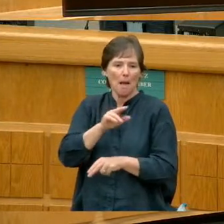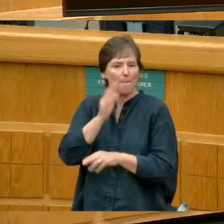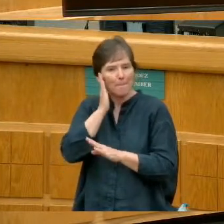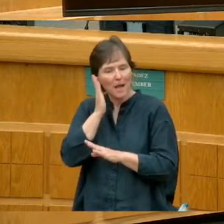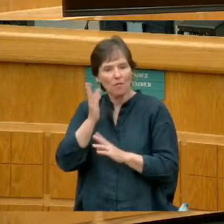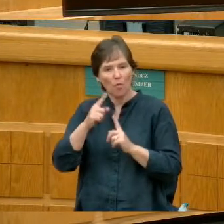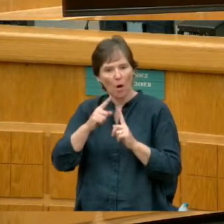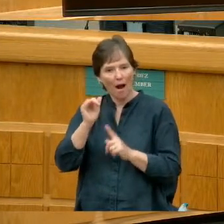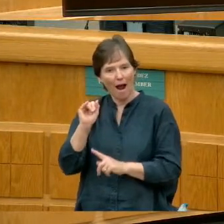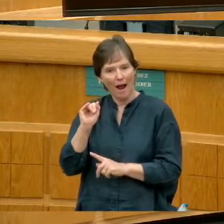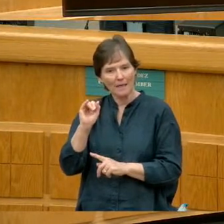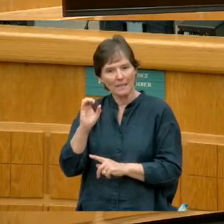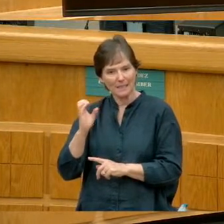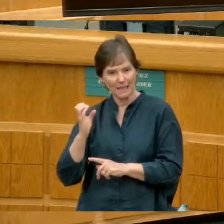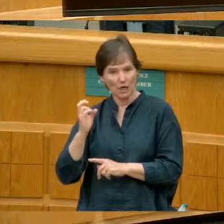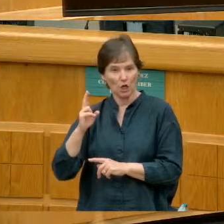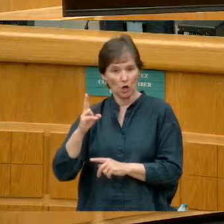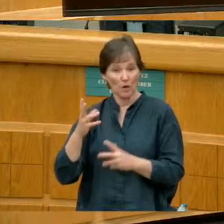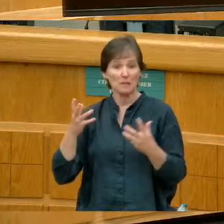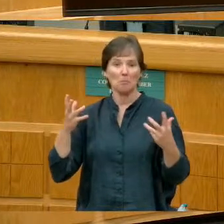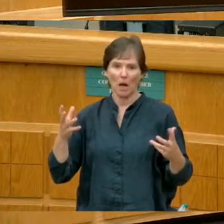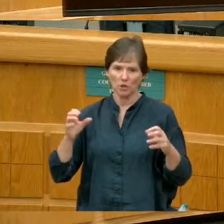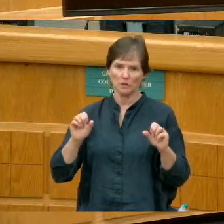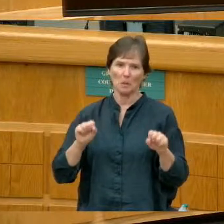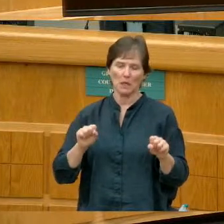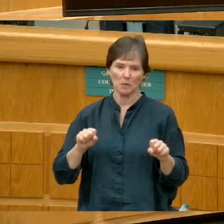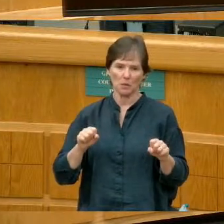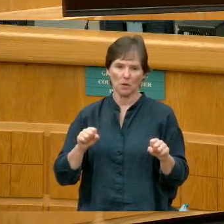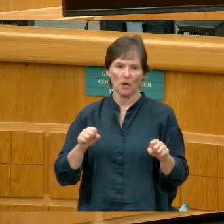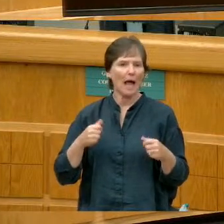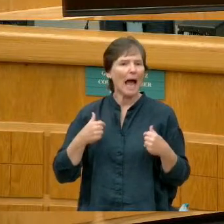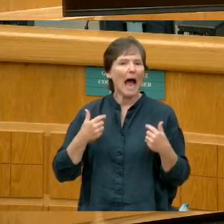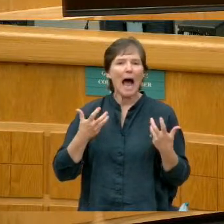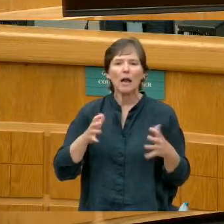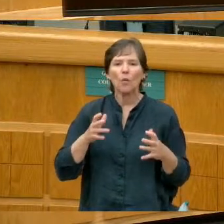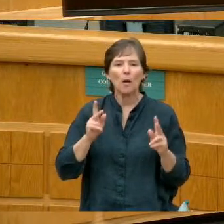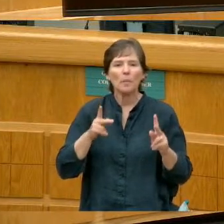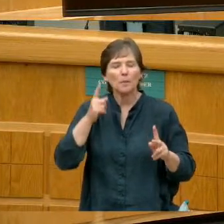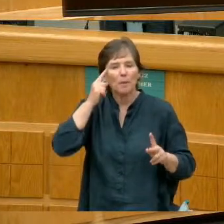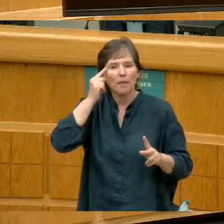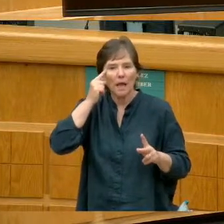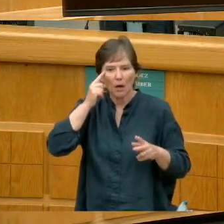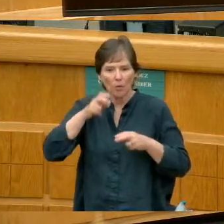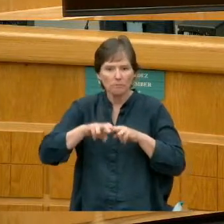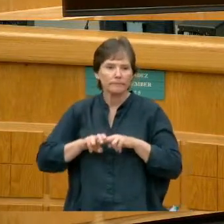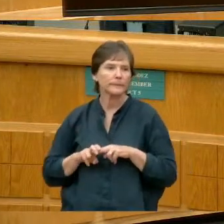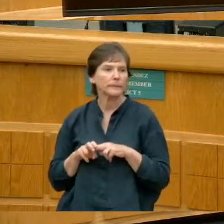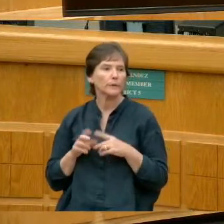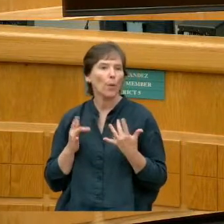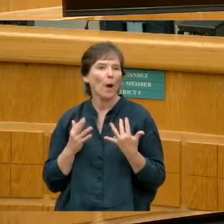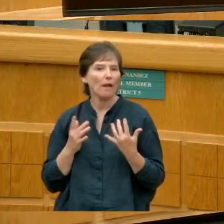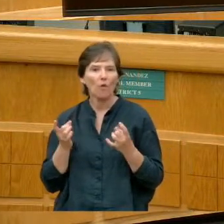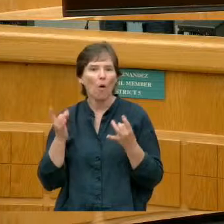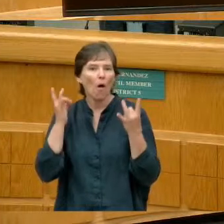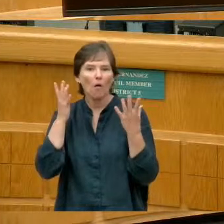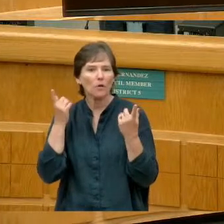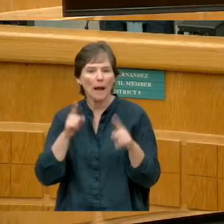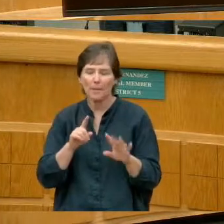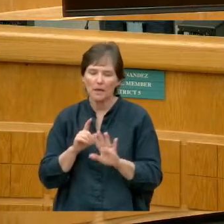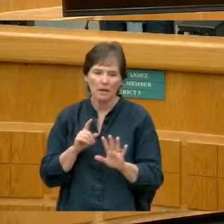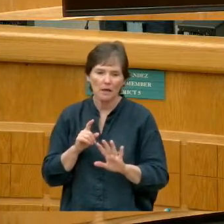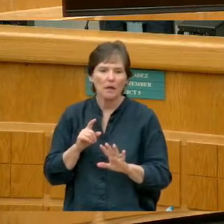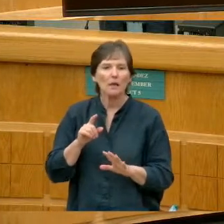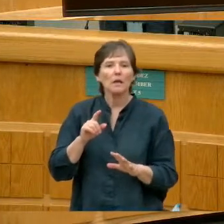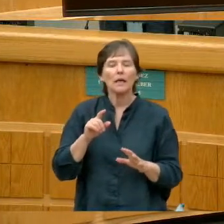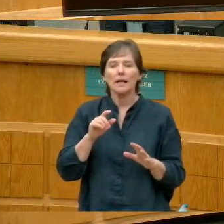I don't want you to think that we're sitting here waiting for something terrible to happen. It's the opposite. Krista Spahn has been